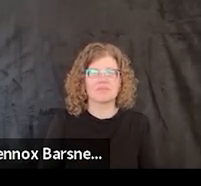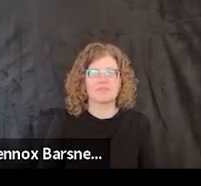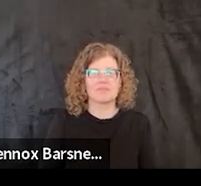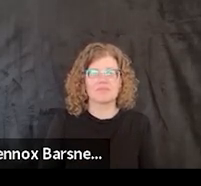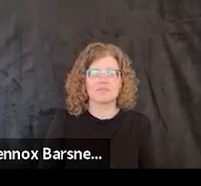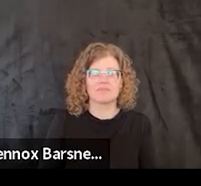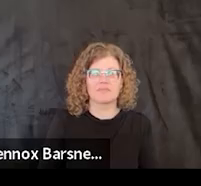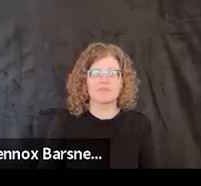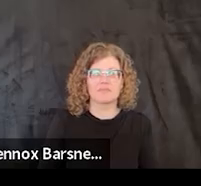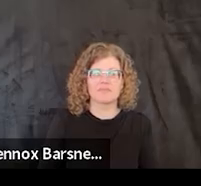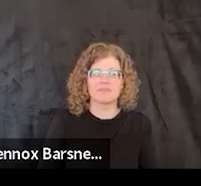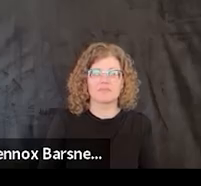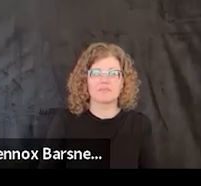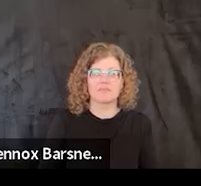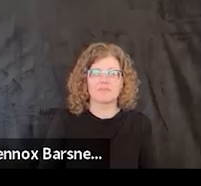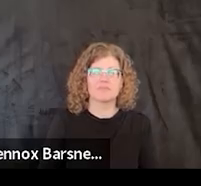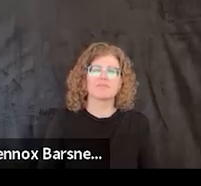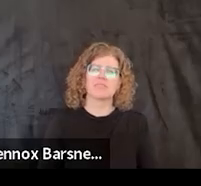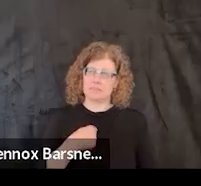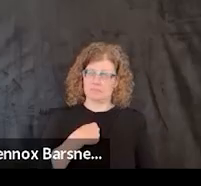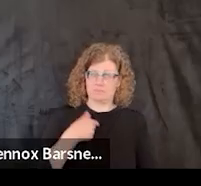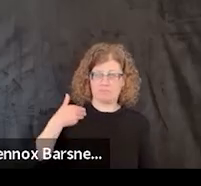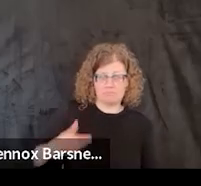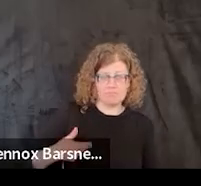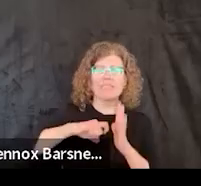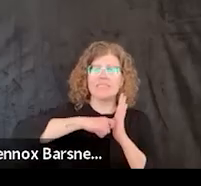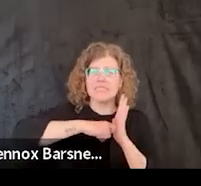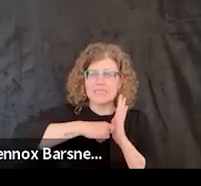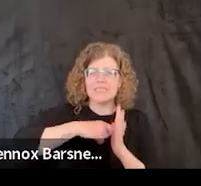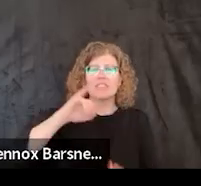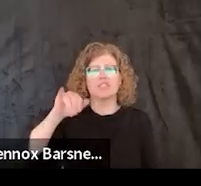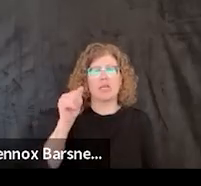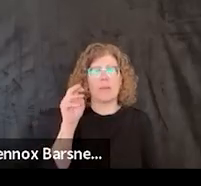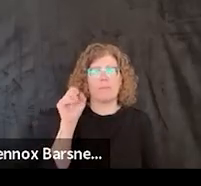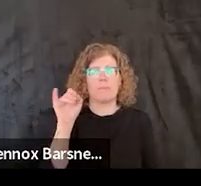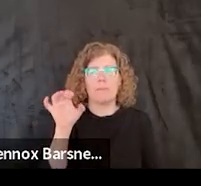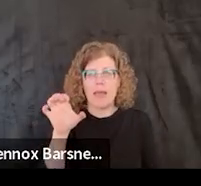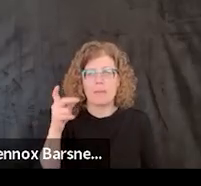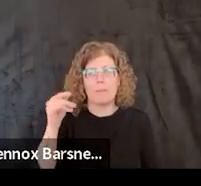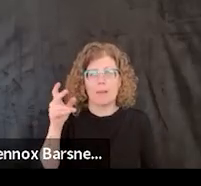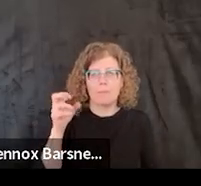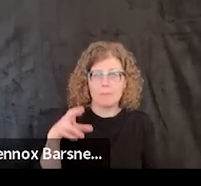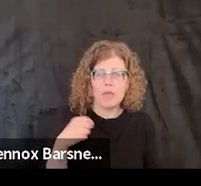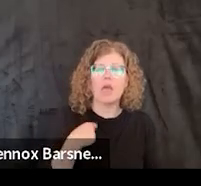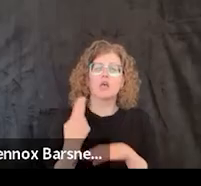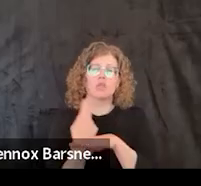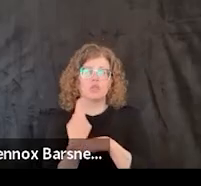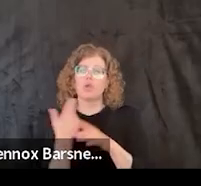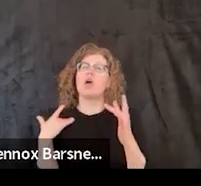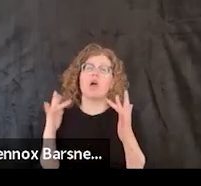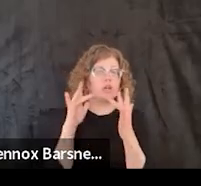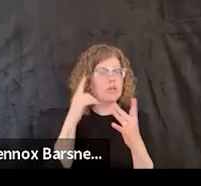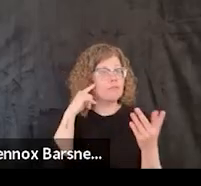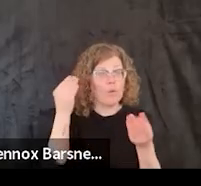The primary contact for this program is Jasmine Piper. Please reach out to me directly with any questions you may